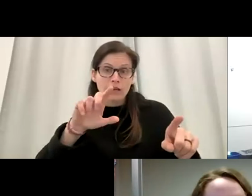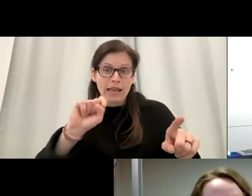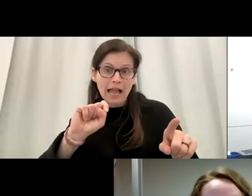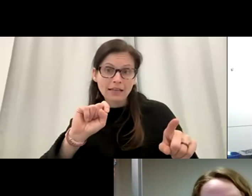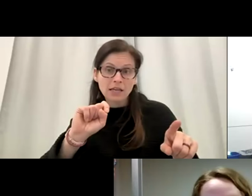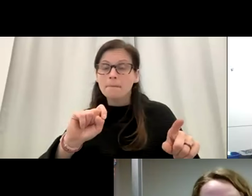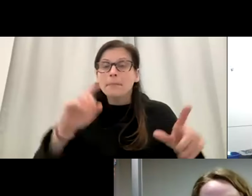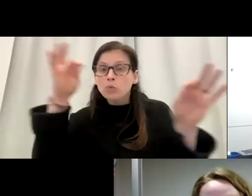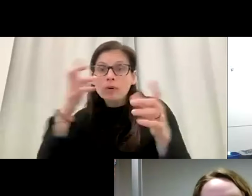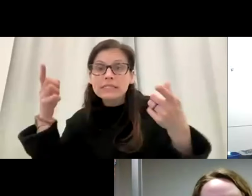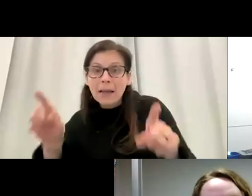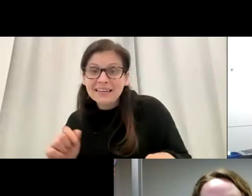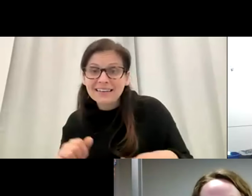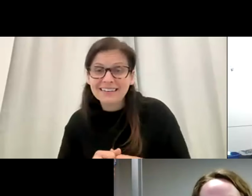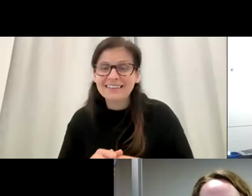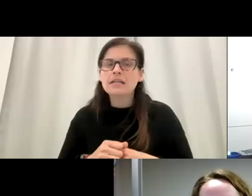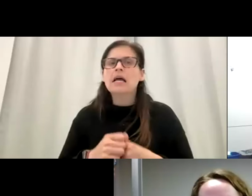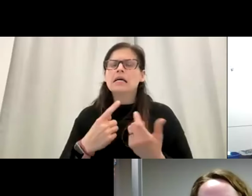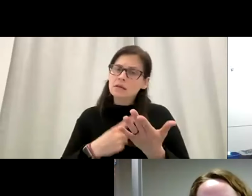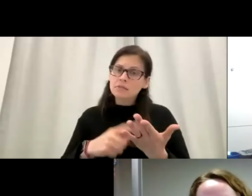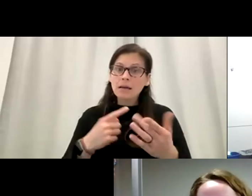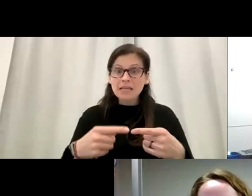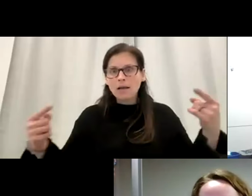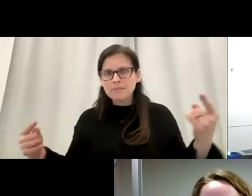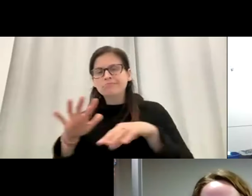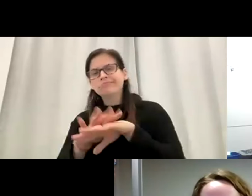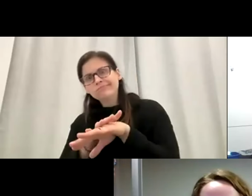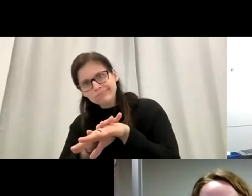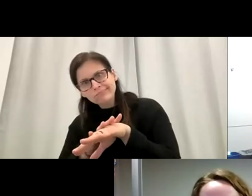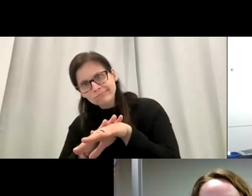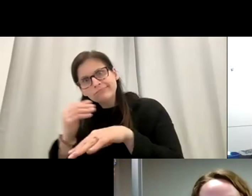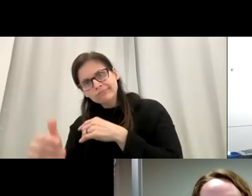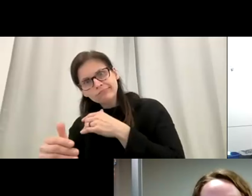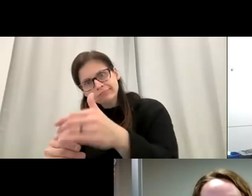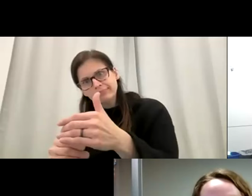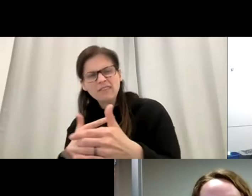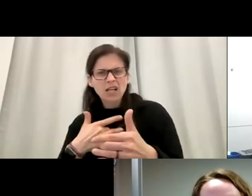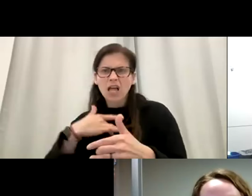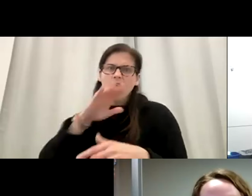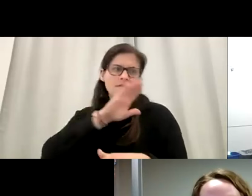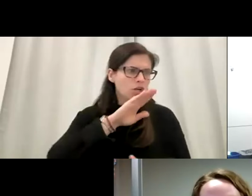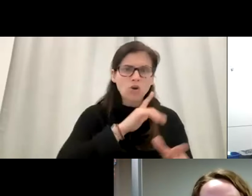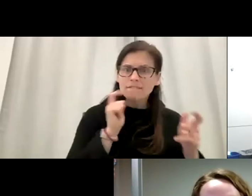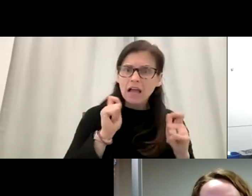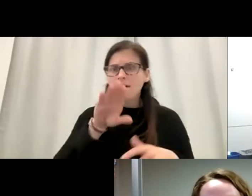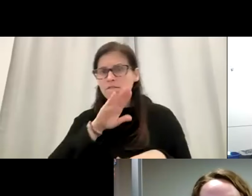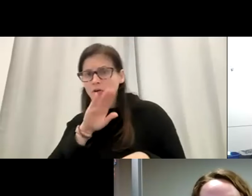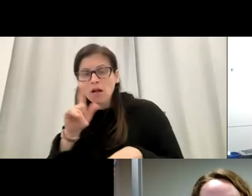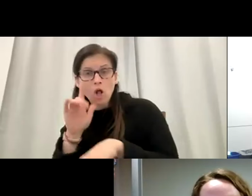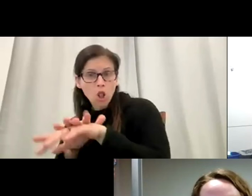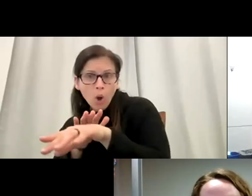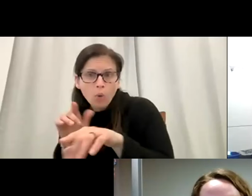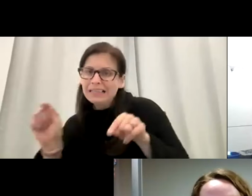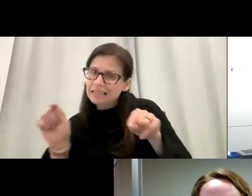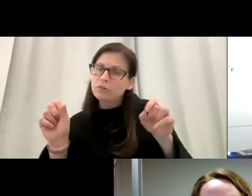things move super slowly, so there can be frustration on like both levels that things aren't moving or things are moving way too quickly, and kind of just